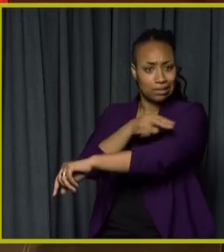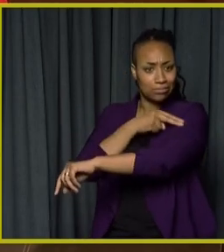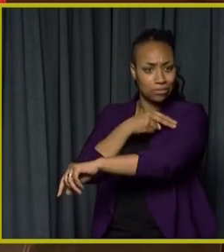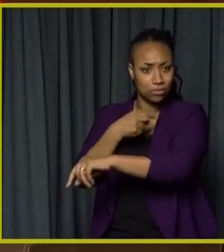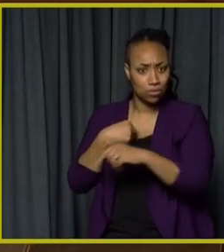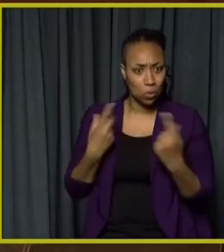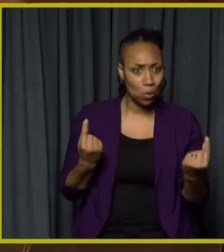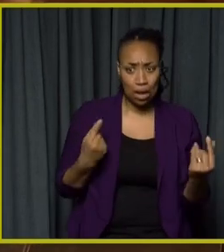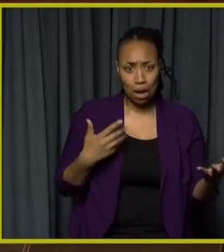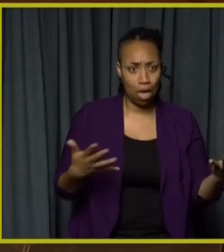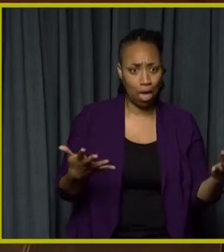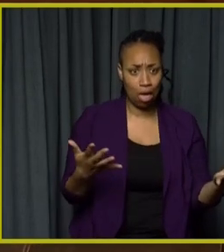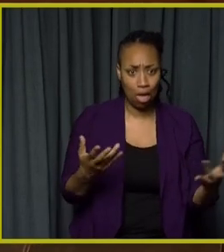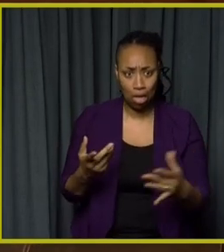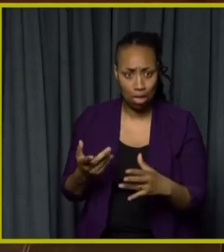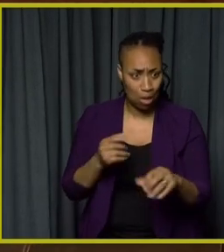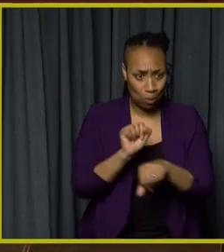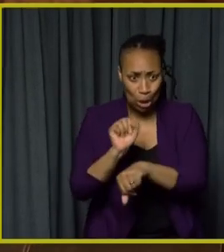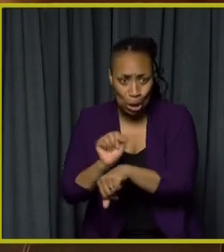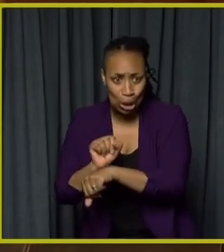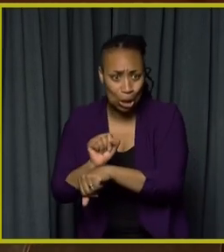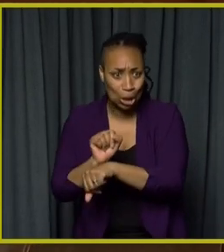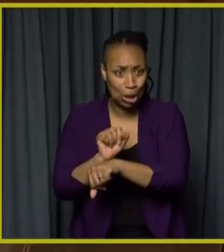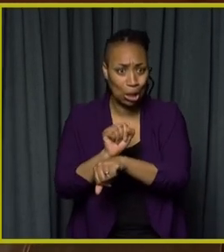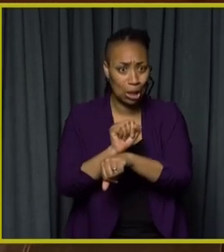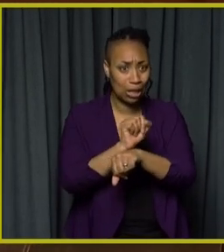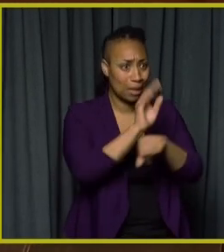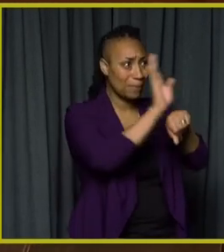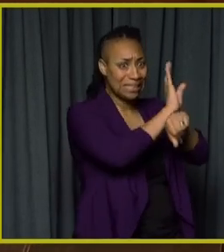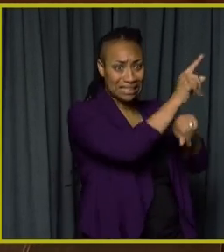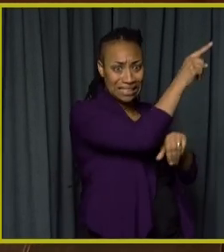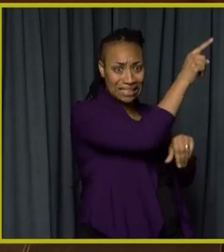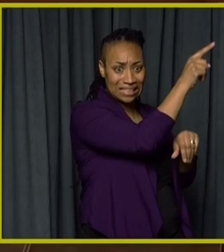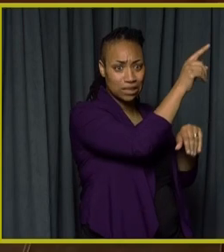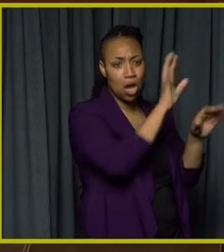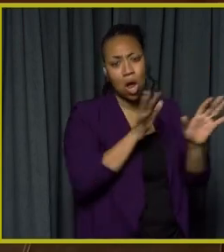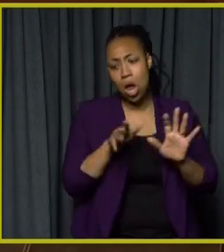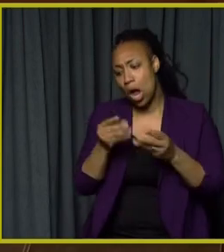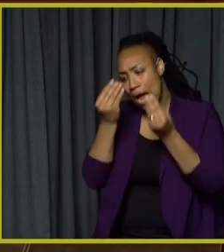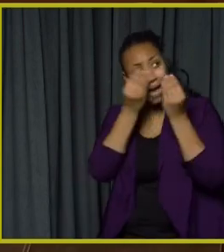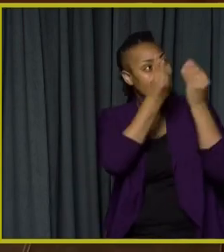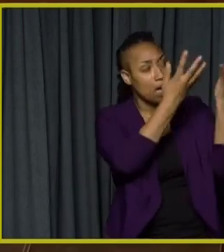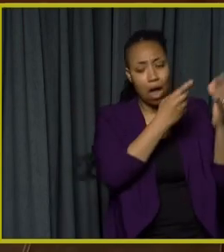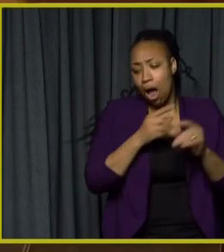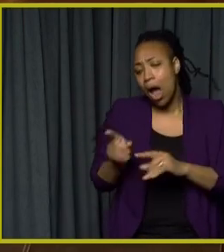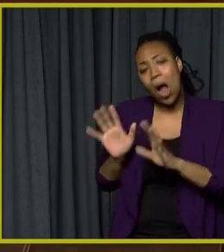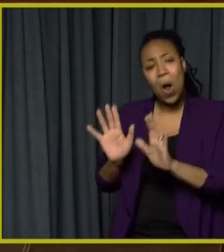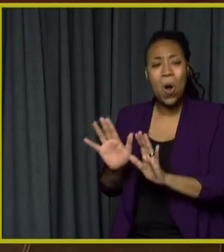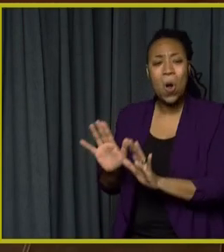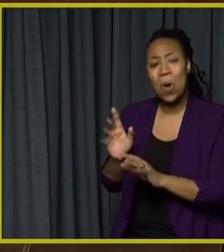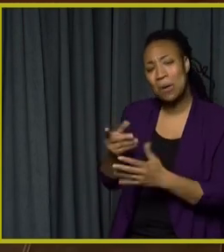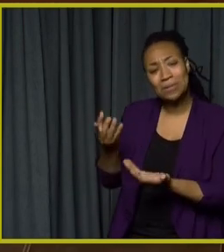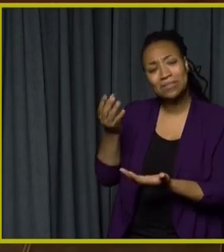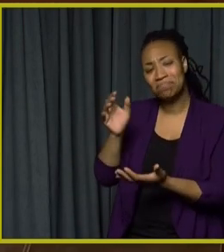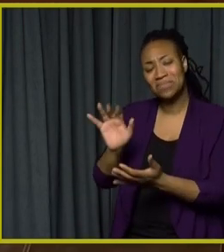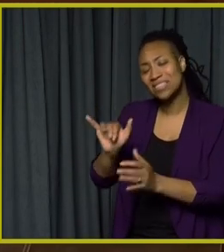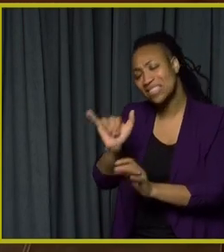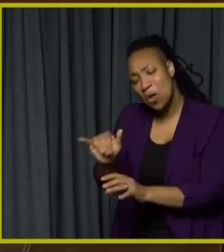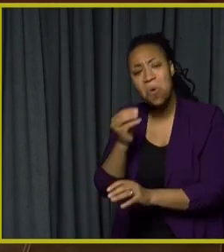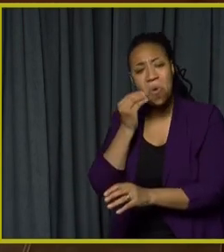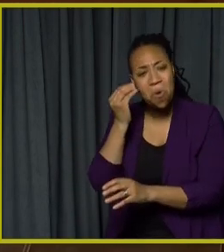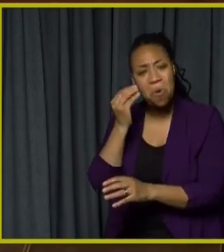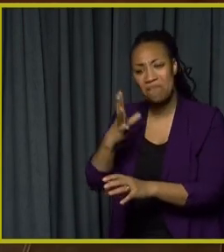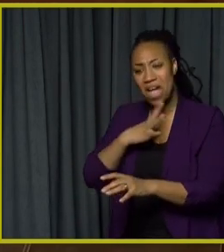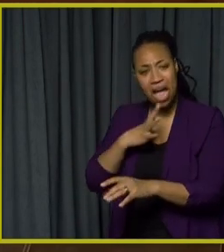again. They didn't care because we don't have paid time off, sick pay, insurance. They didn't care if Mo lived or